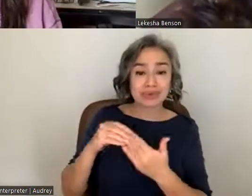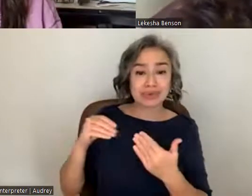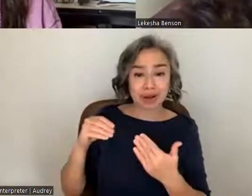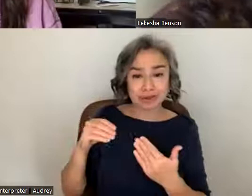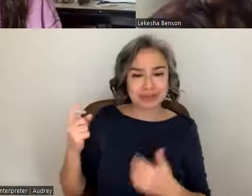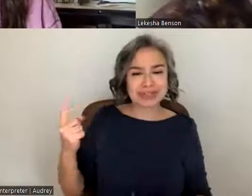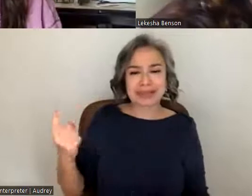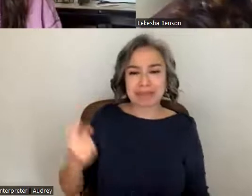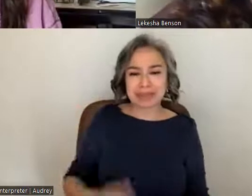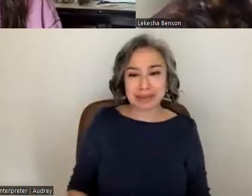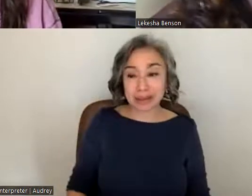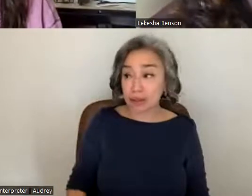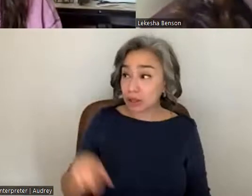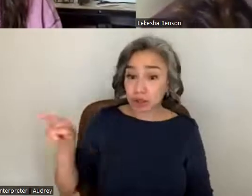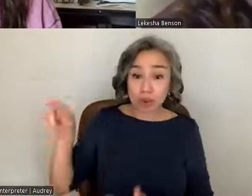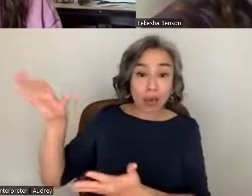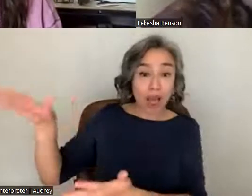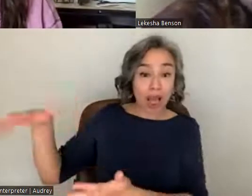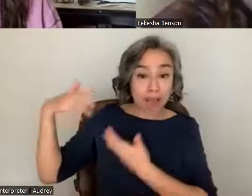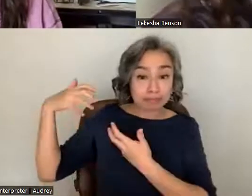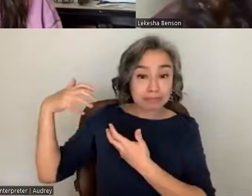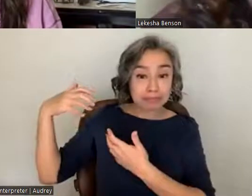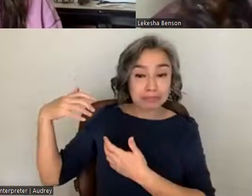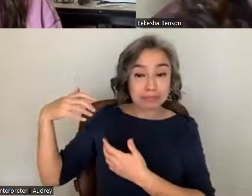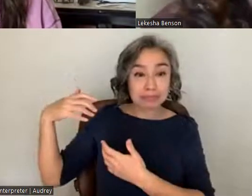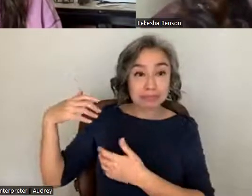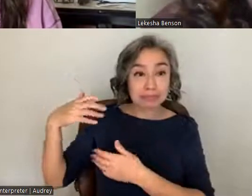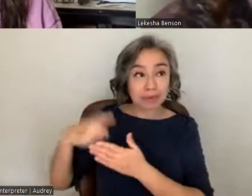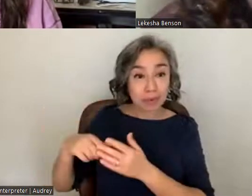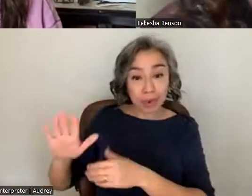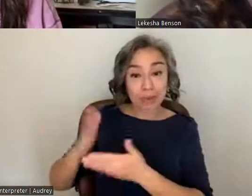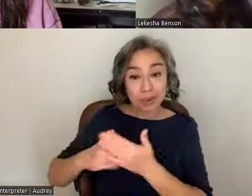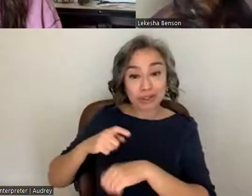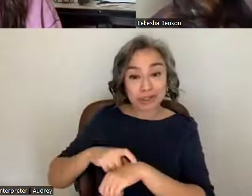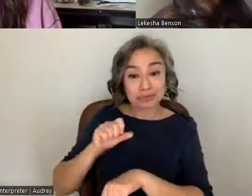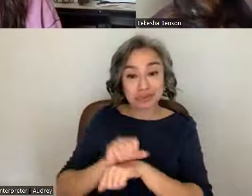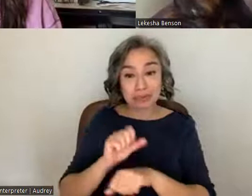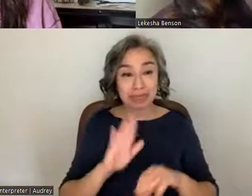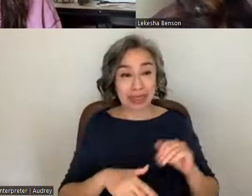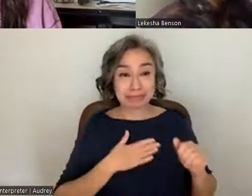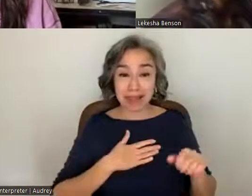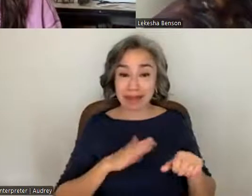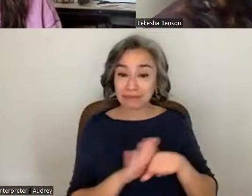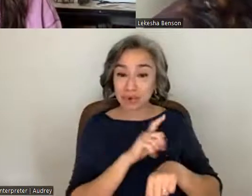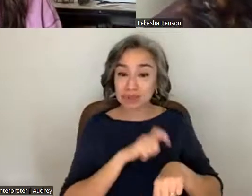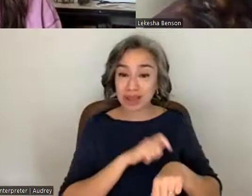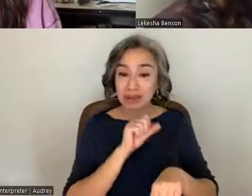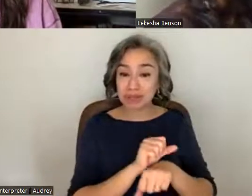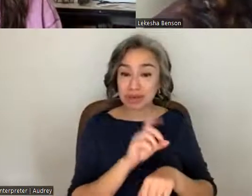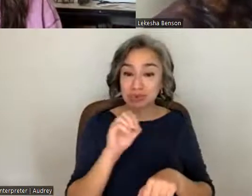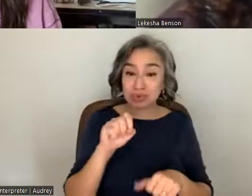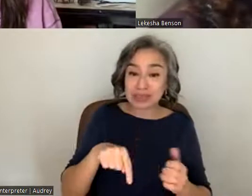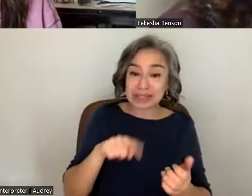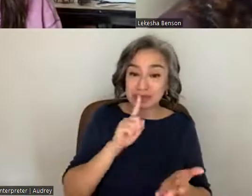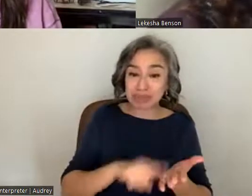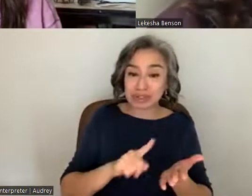mean, you know, you're making more on your part-time job than I'm making my full-time job to do this research.